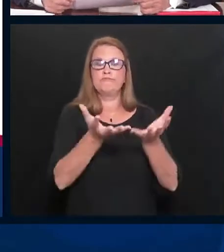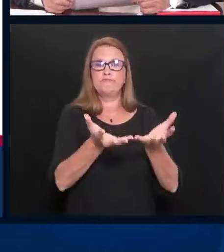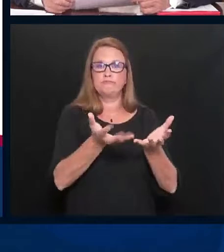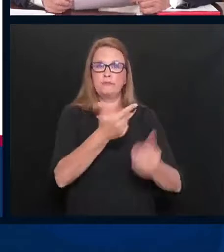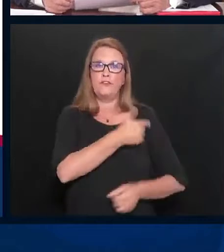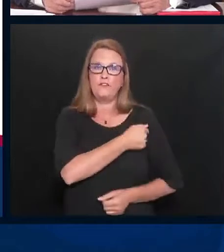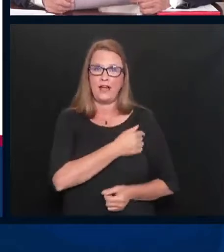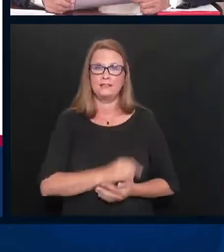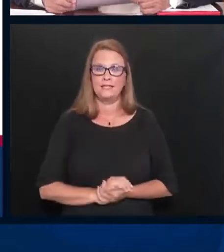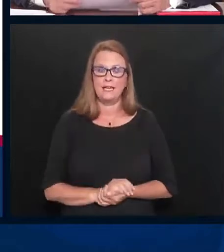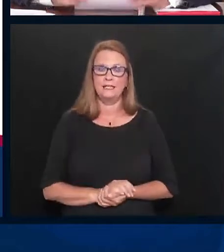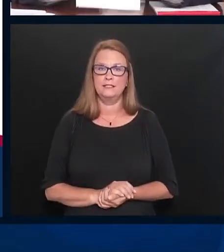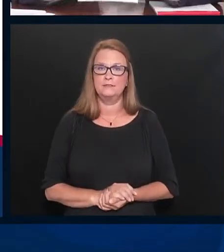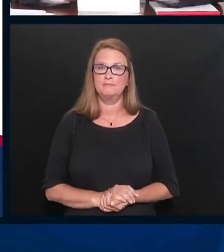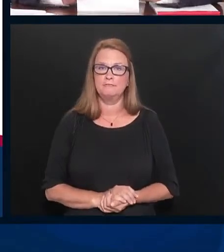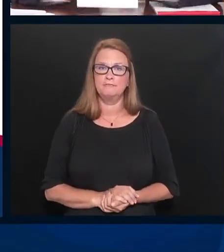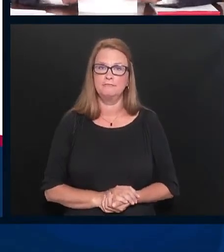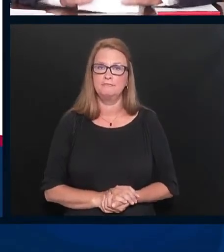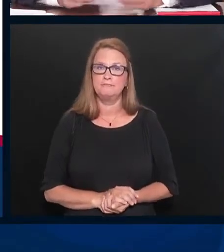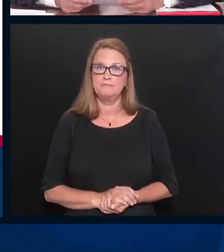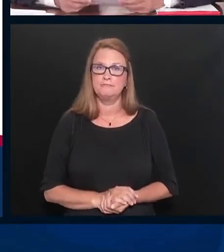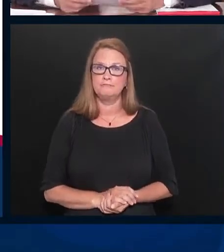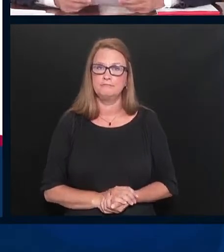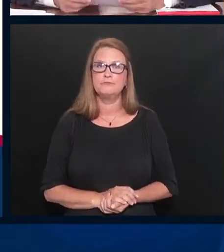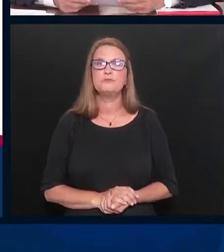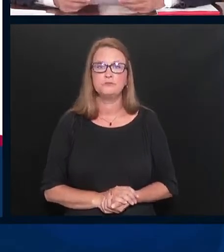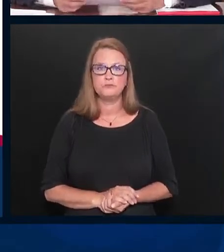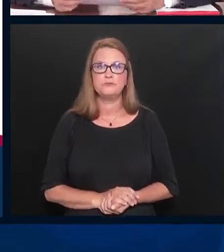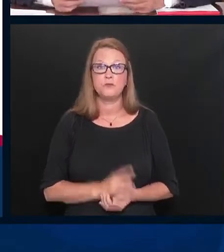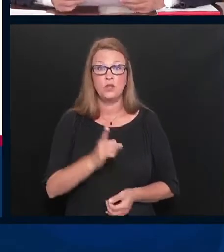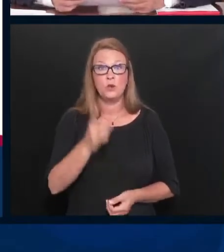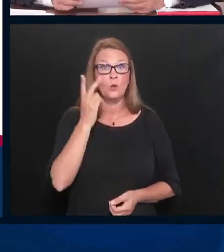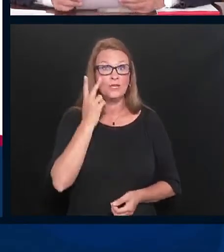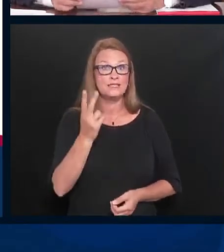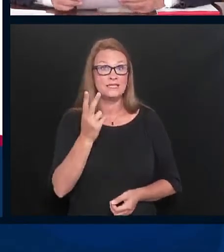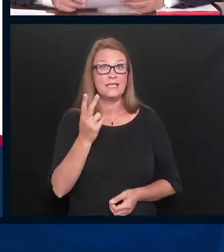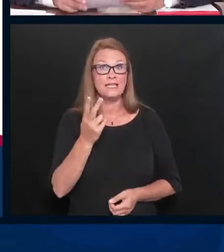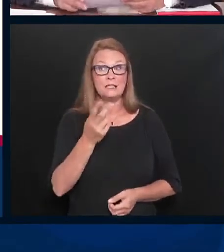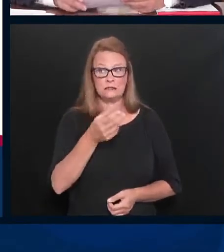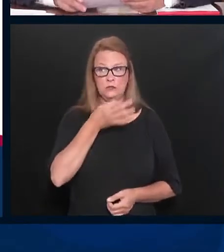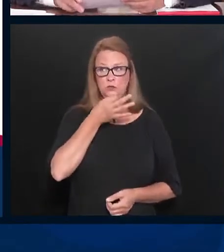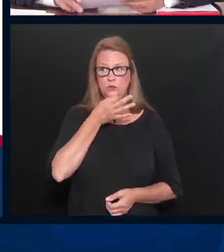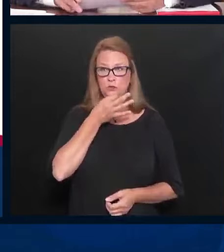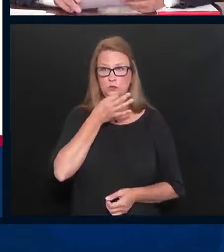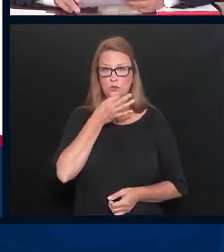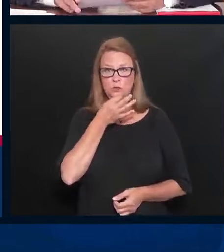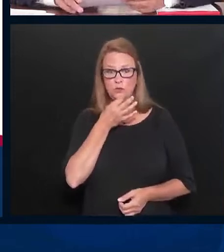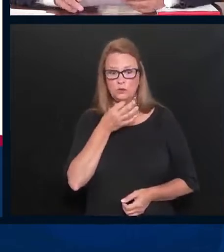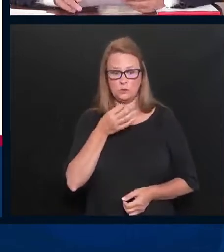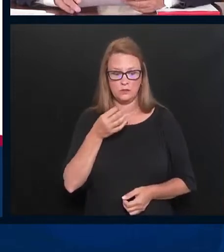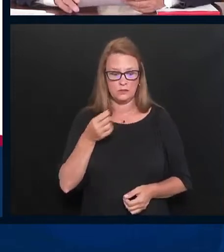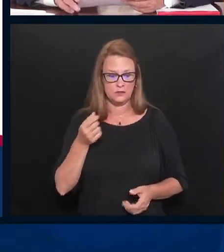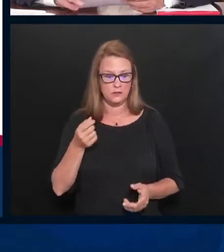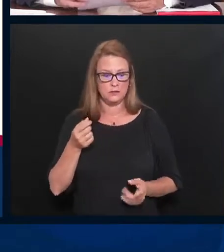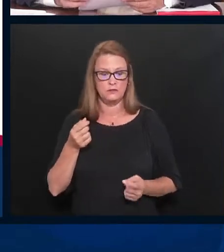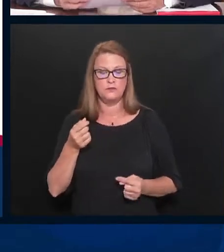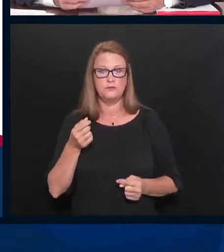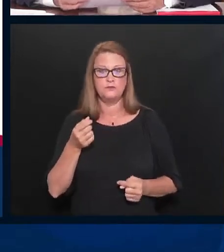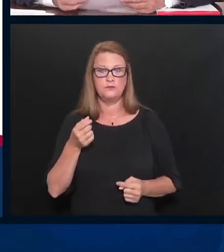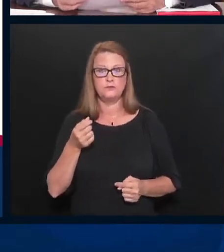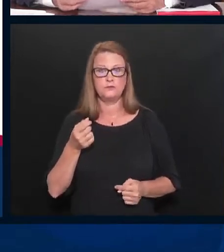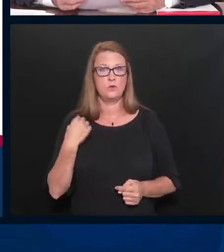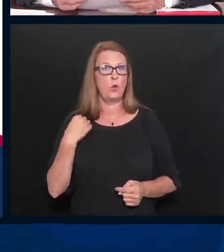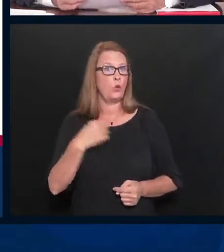need vaccinated in a really big way. You'll see in just a second, and I think I'll read the number to you,